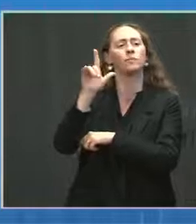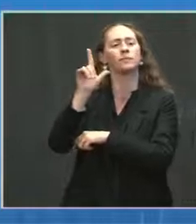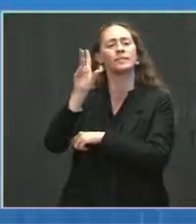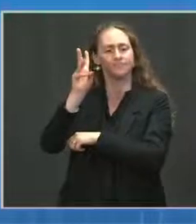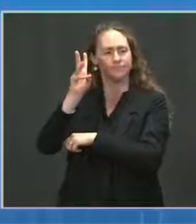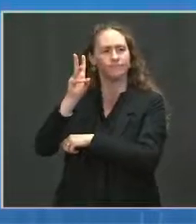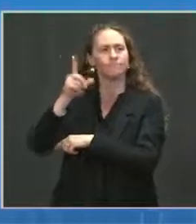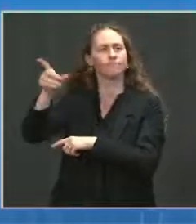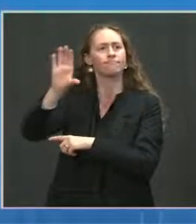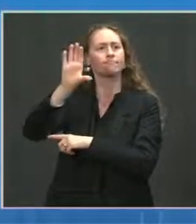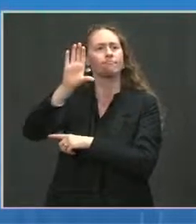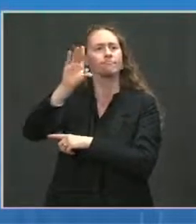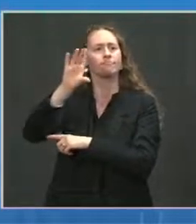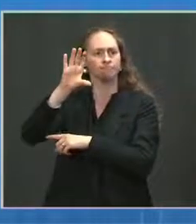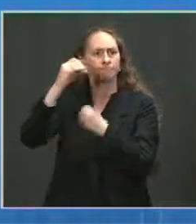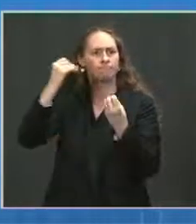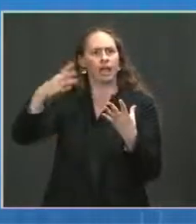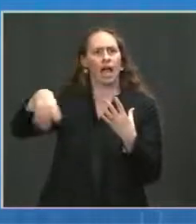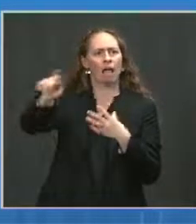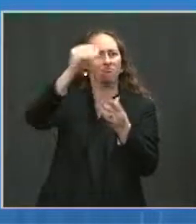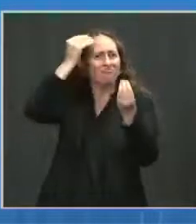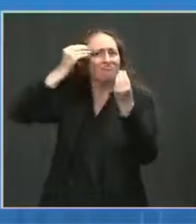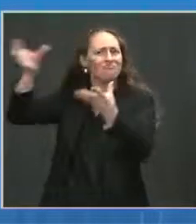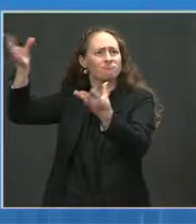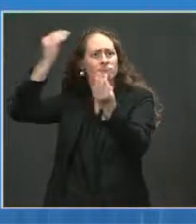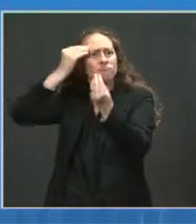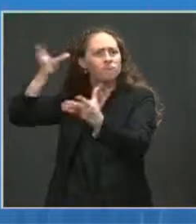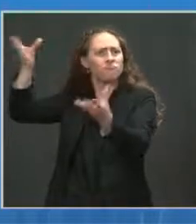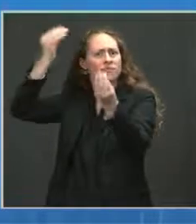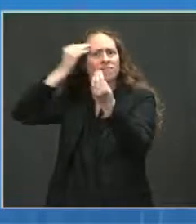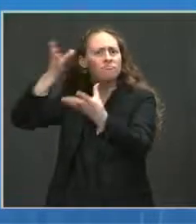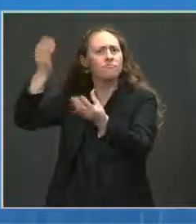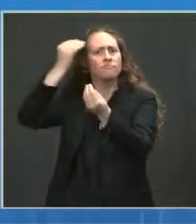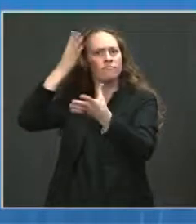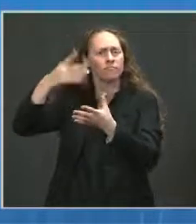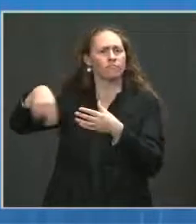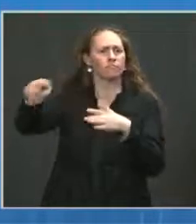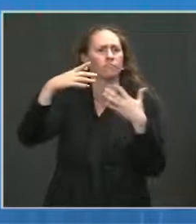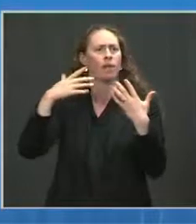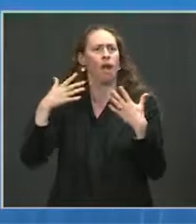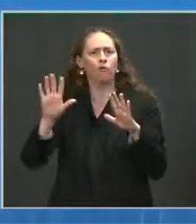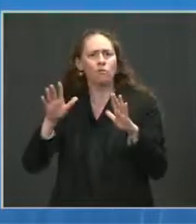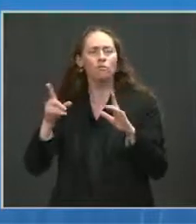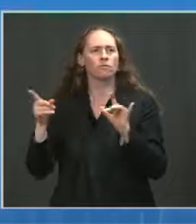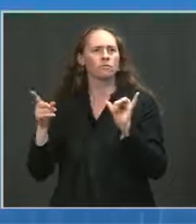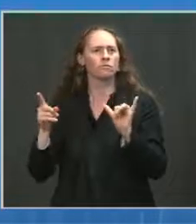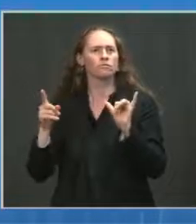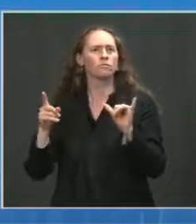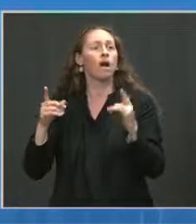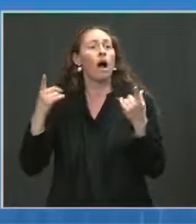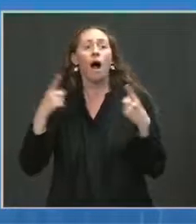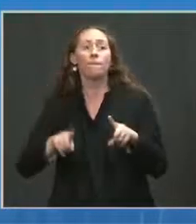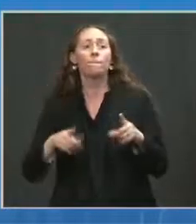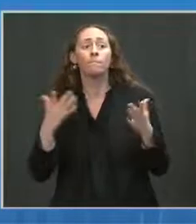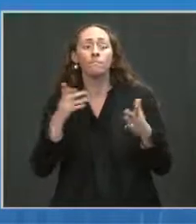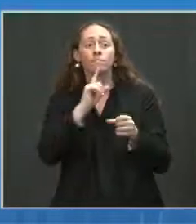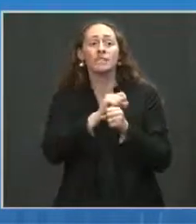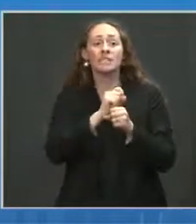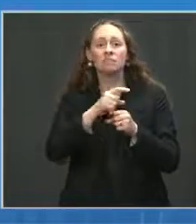6,587 reports of breakthrough infections that resulted in hospitalization or death